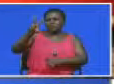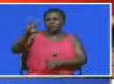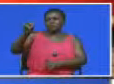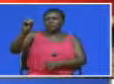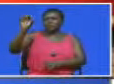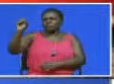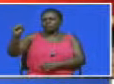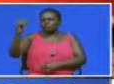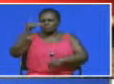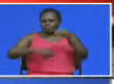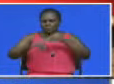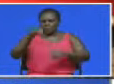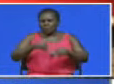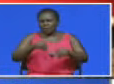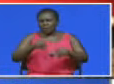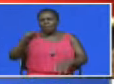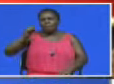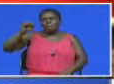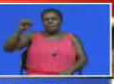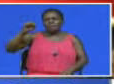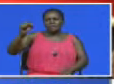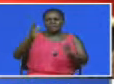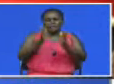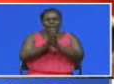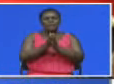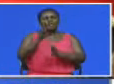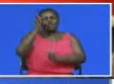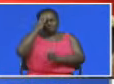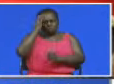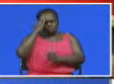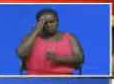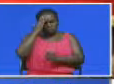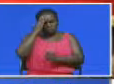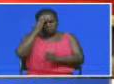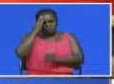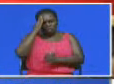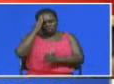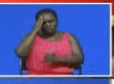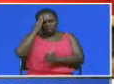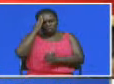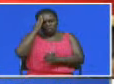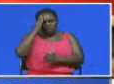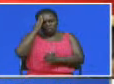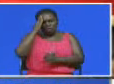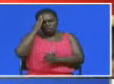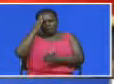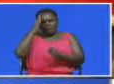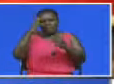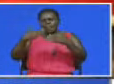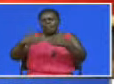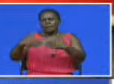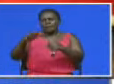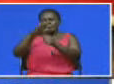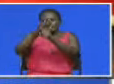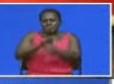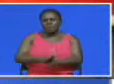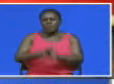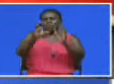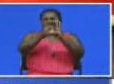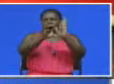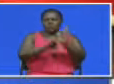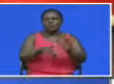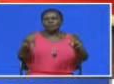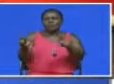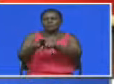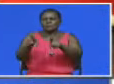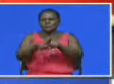Referendum. The career politician and his handlers knew that the plebiscite had not just shot down the draft constitution, but